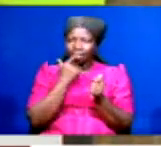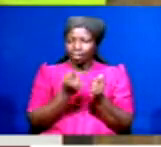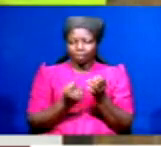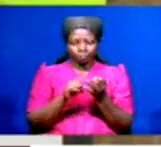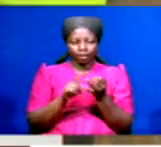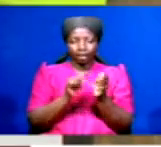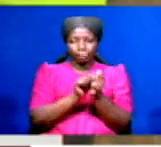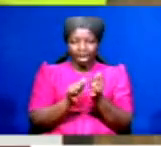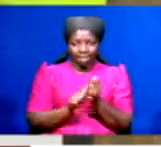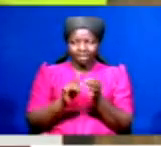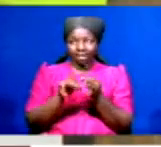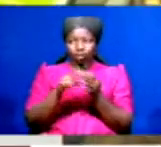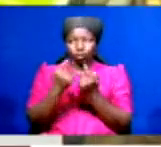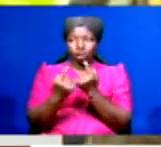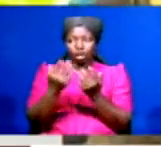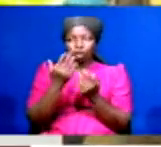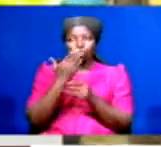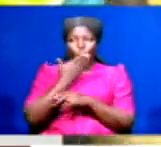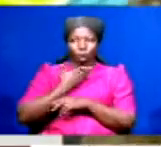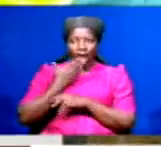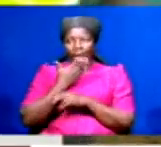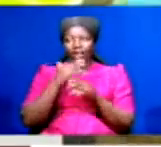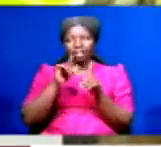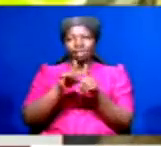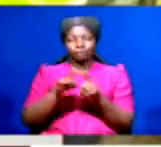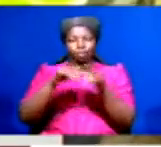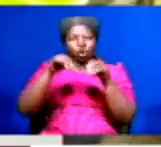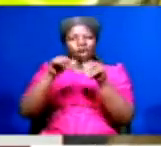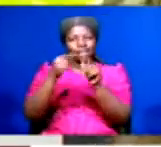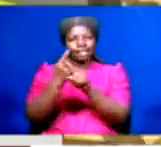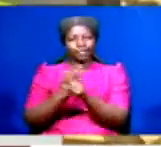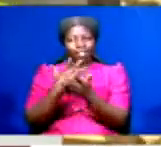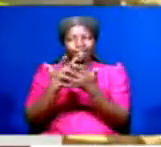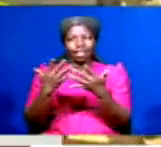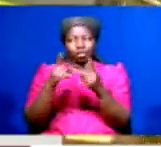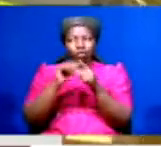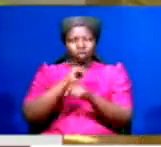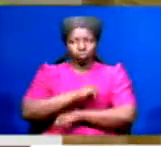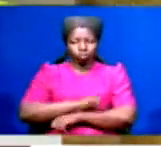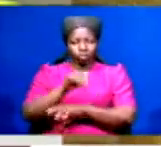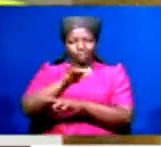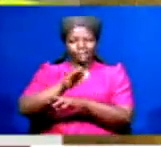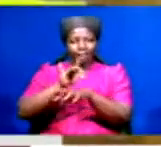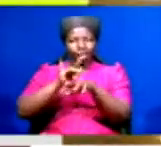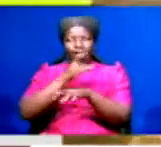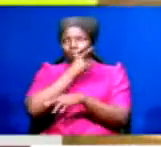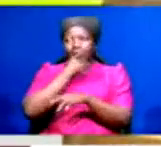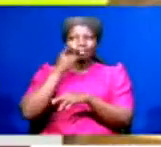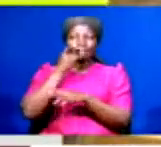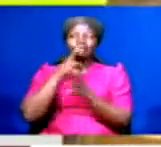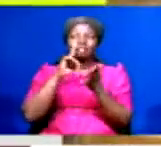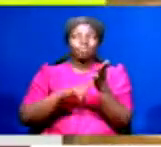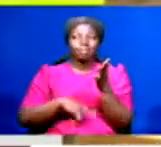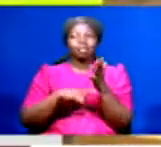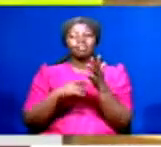and spoons to local schools in areas severely affected by the drought. He says the drought response in the form of school feeding programs in